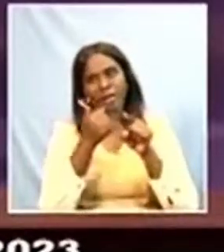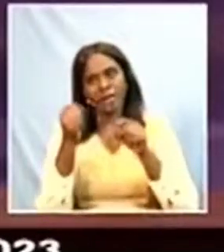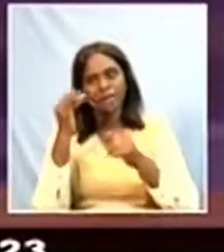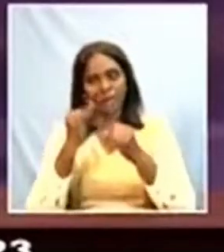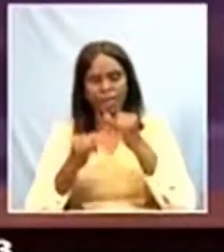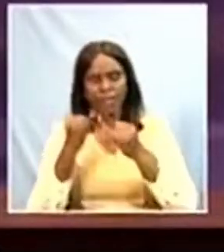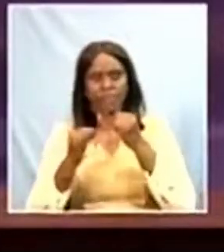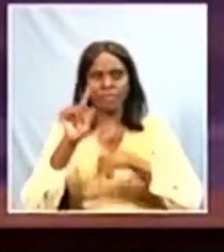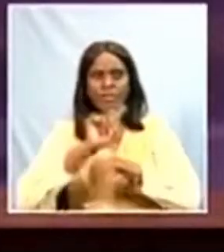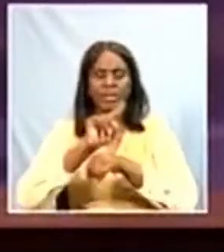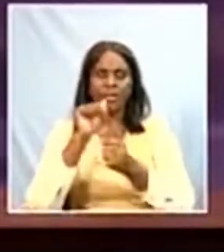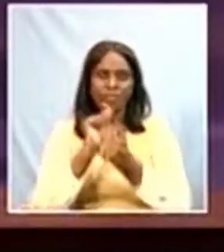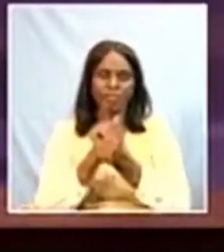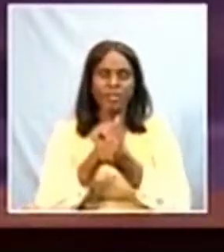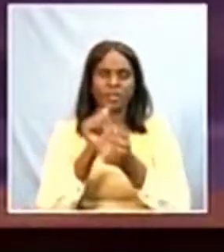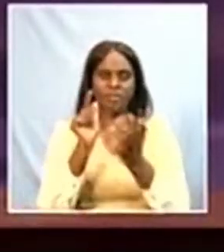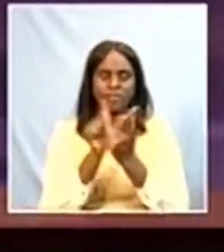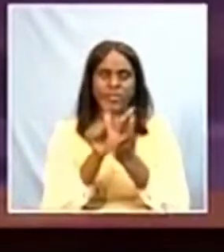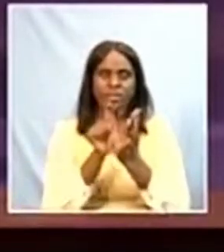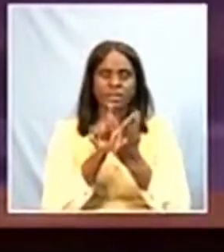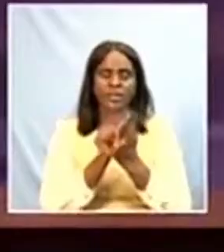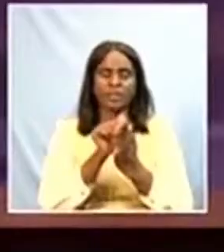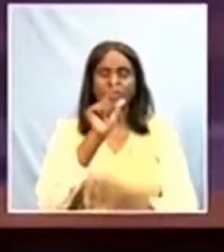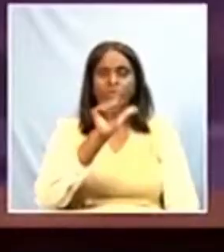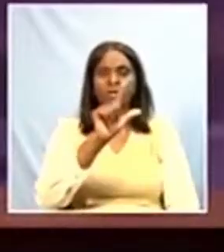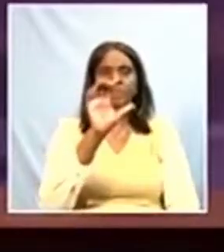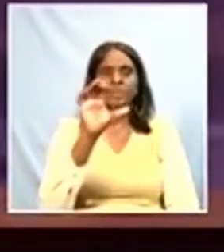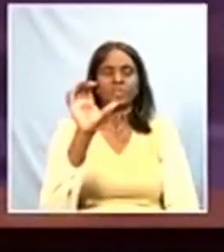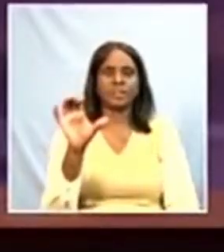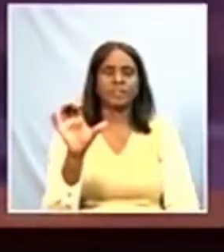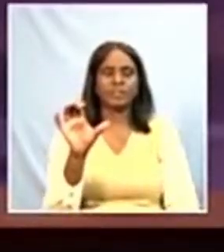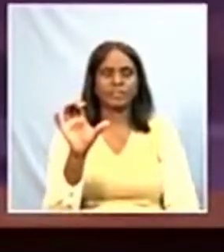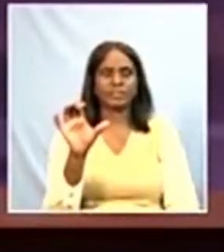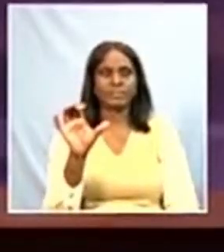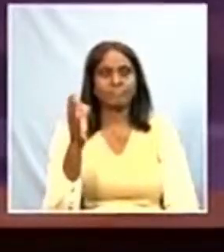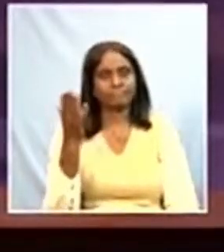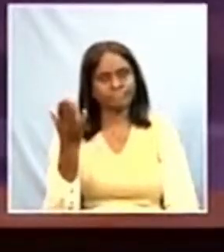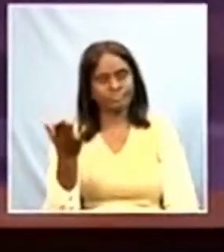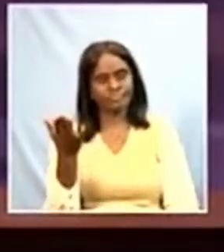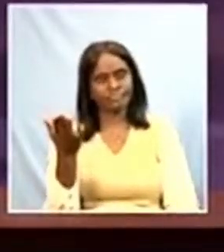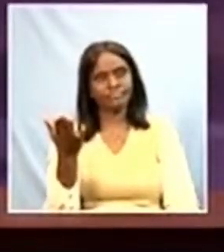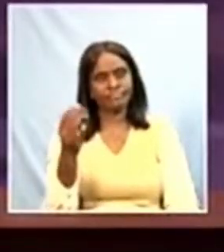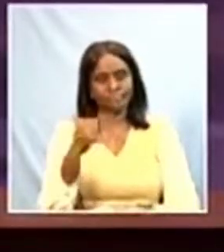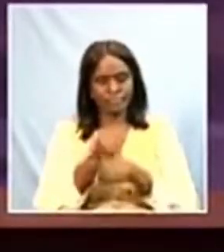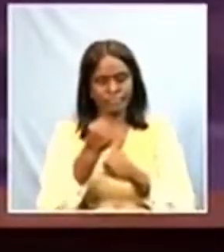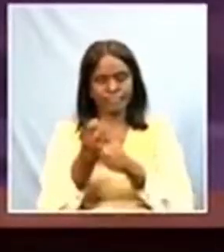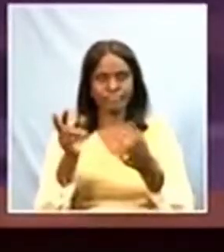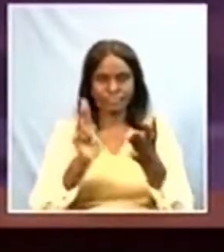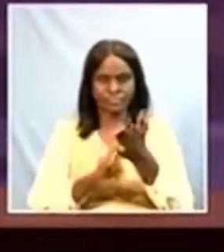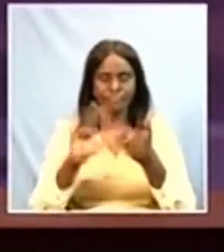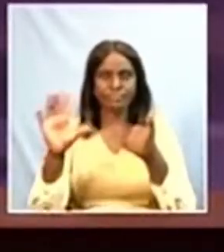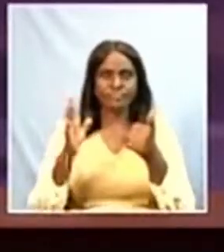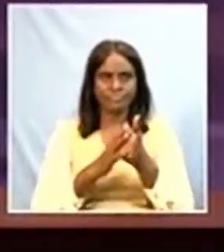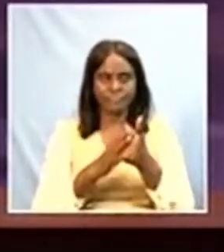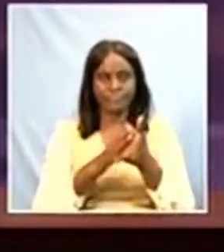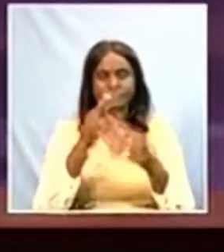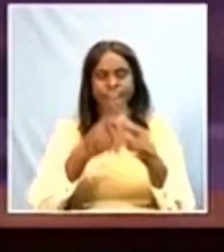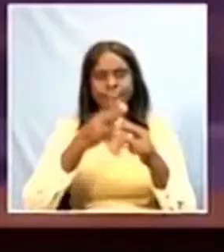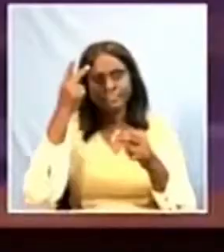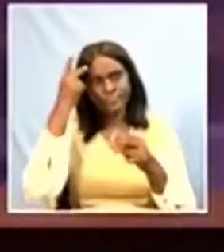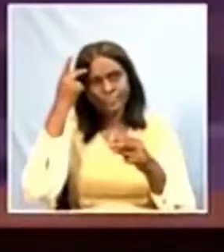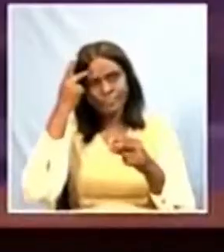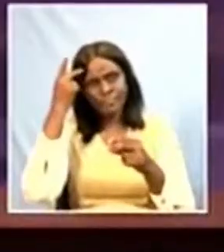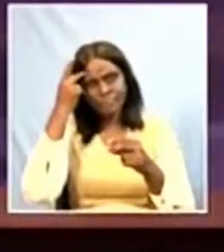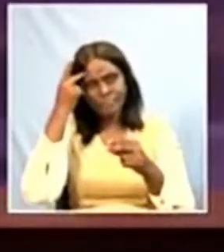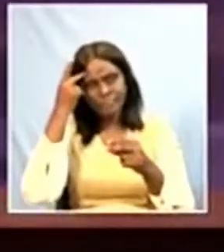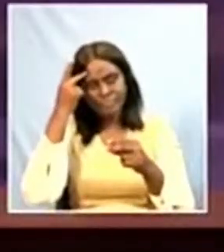end the day with Lusaka City Council, and these are making their reappearance. My name is Paul